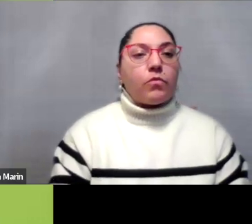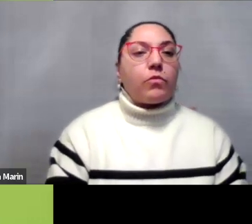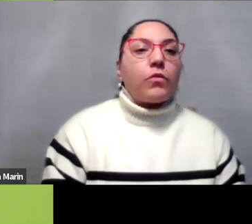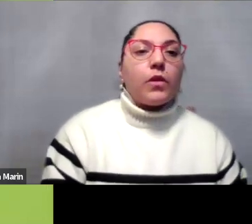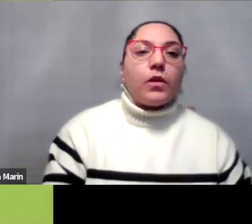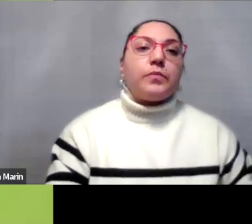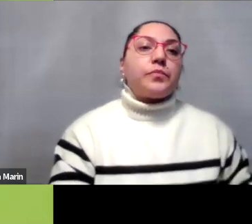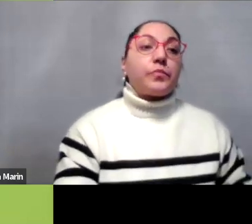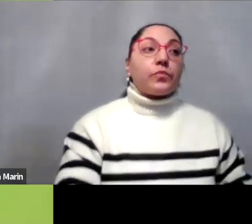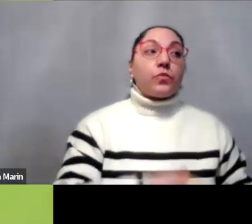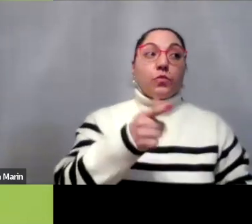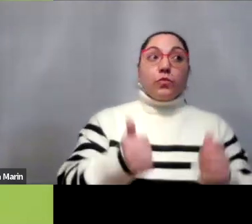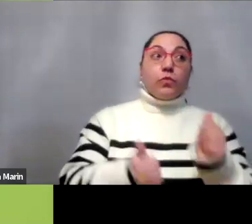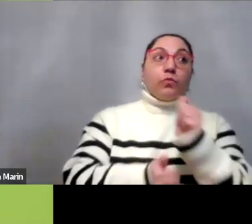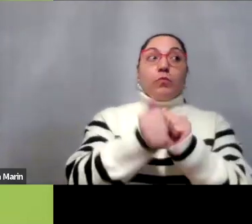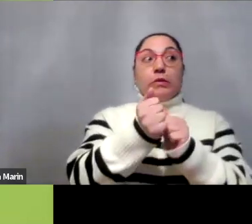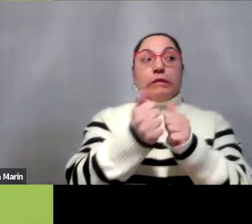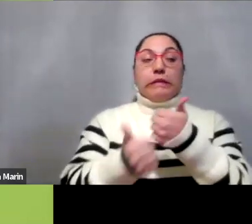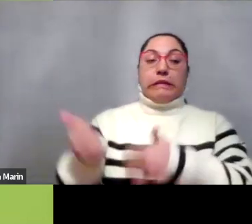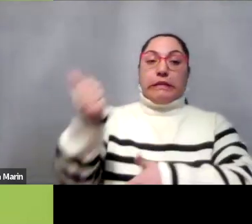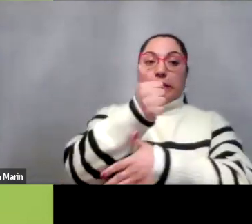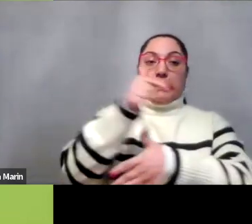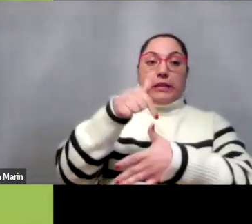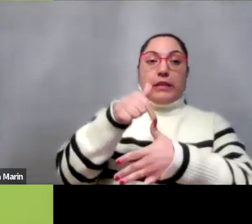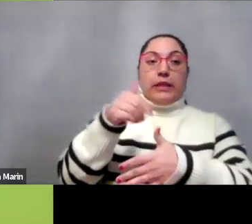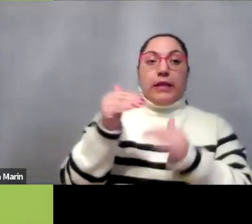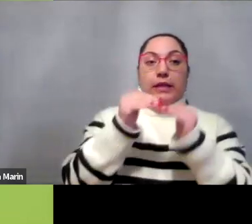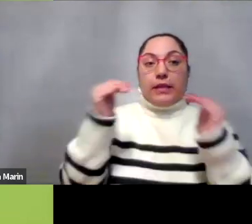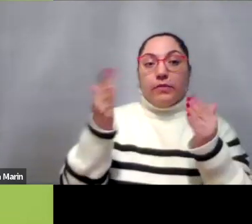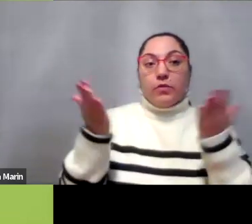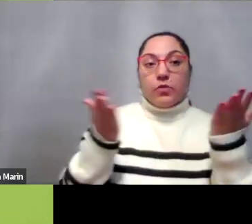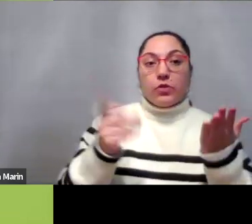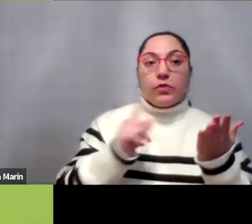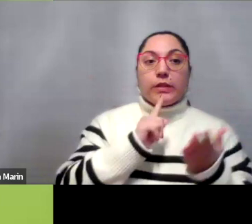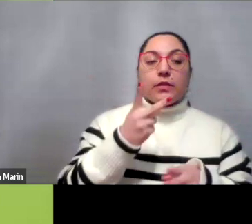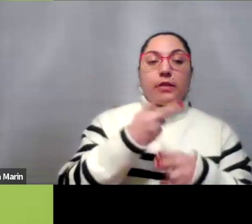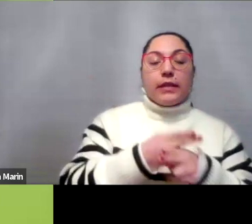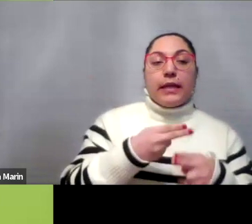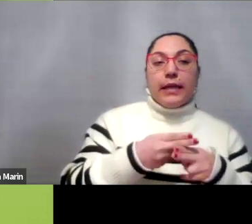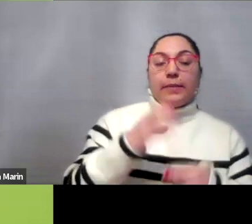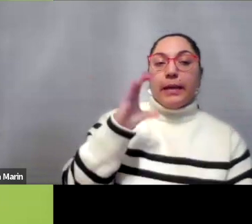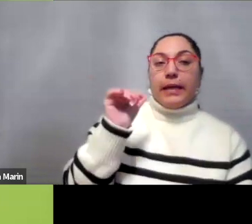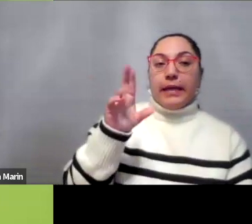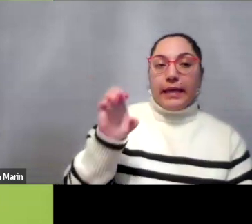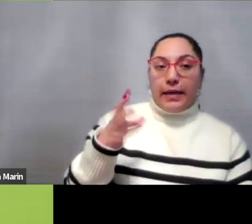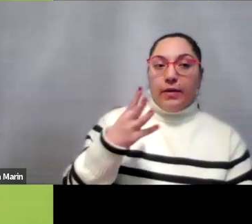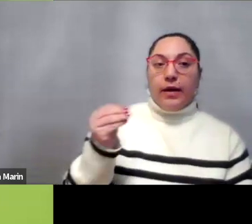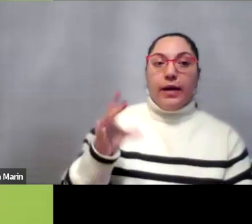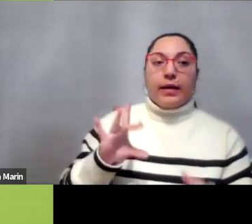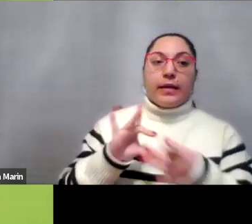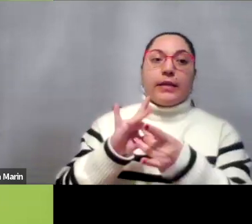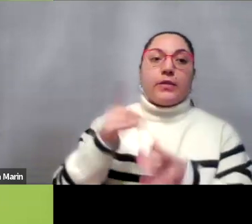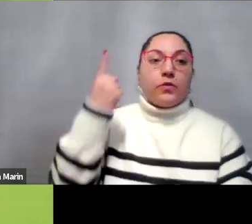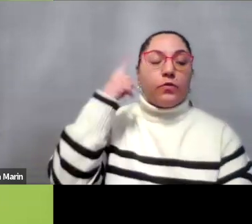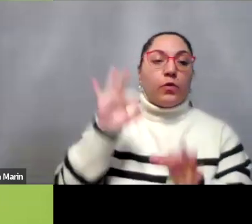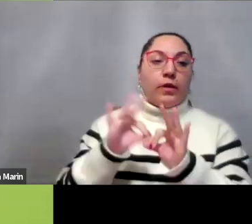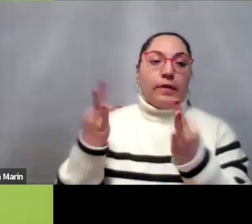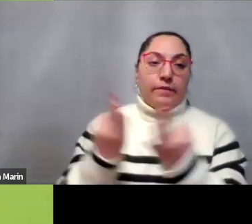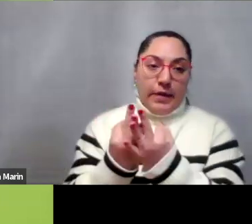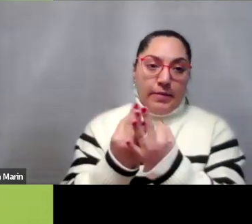Probably our highest level of service is care and connections for families, and it's an intensive in-home crisis stabilization